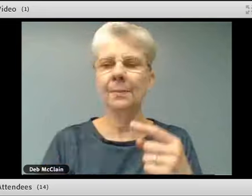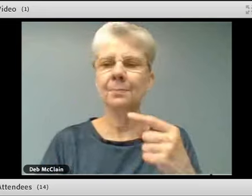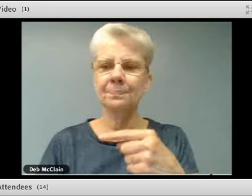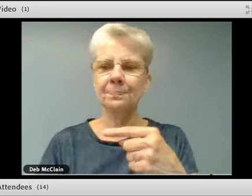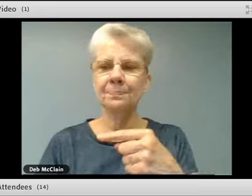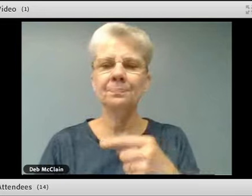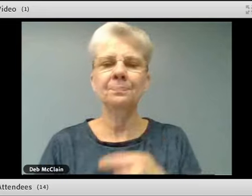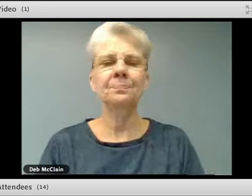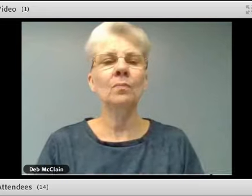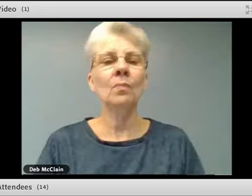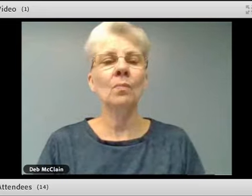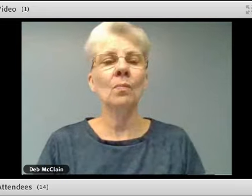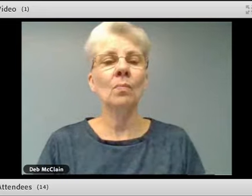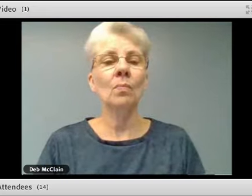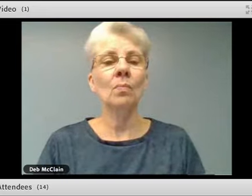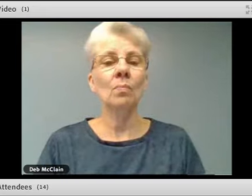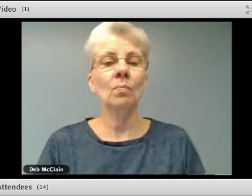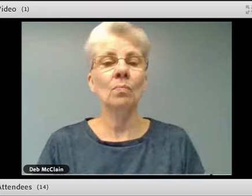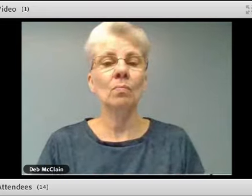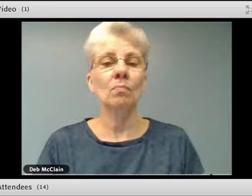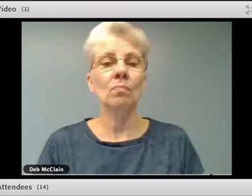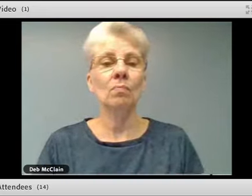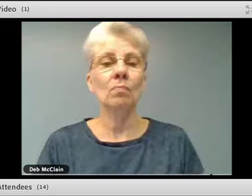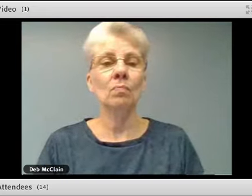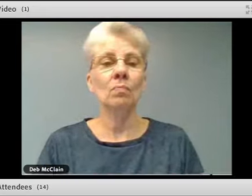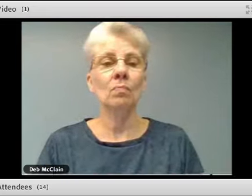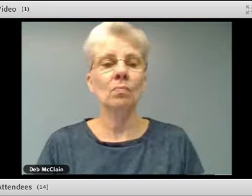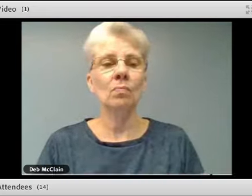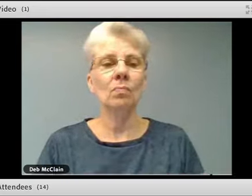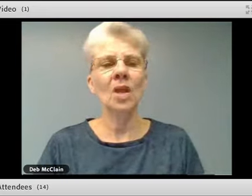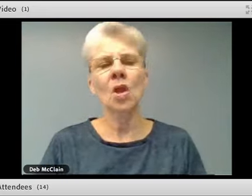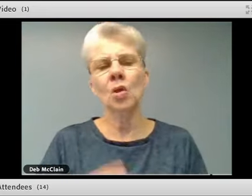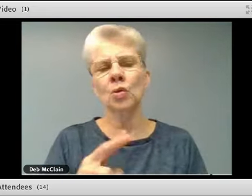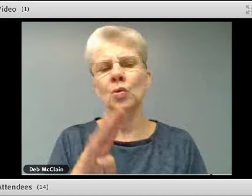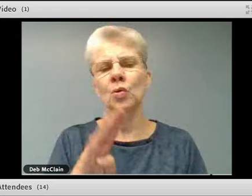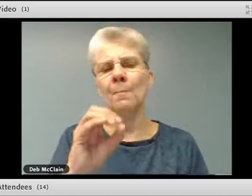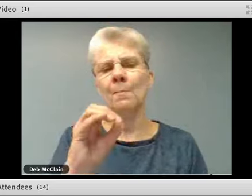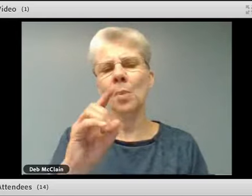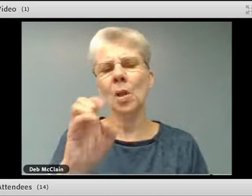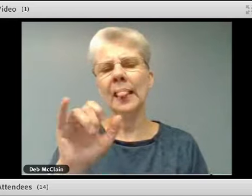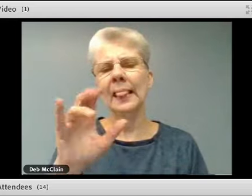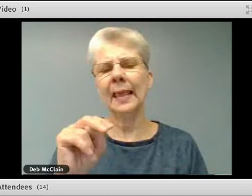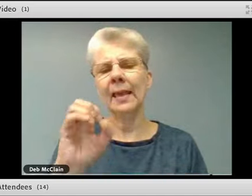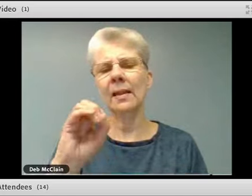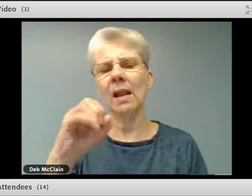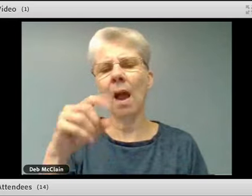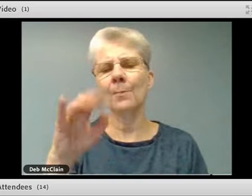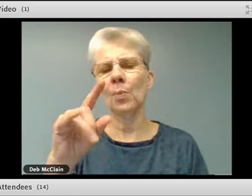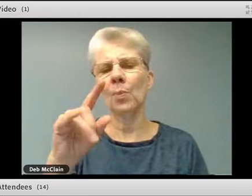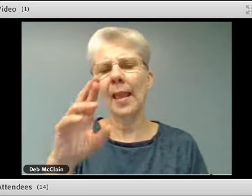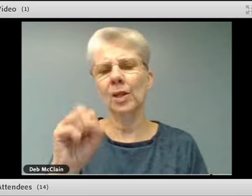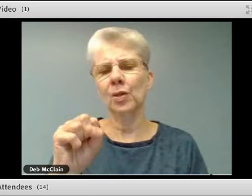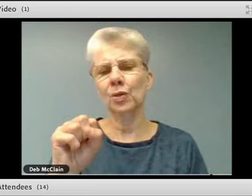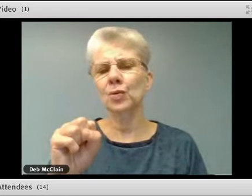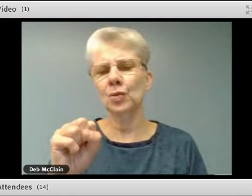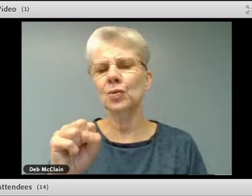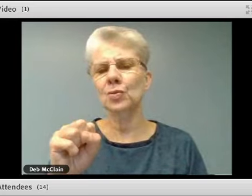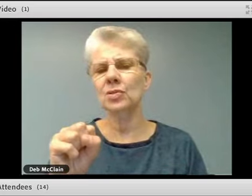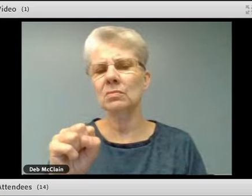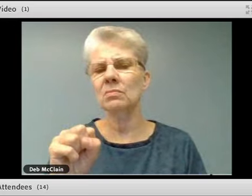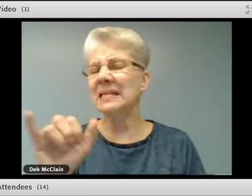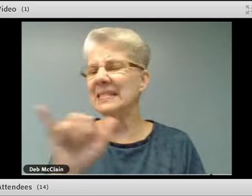You can use Boolean operators just like any other search feature that you would find